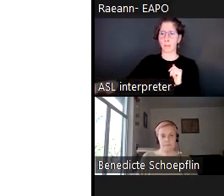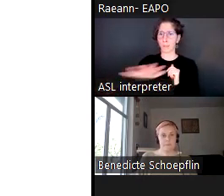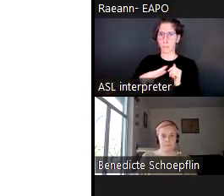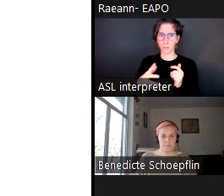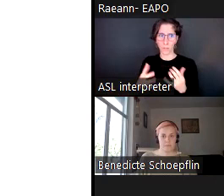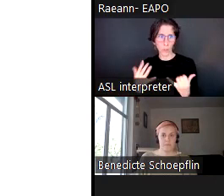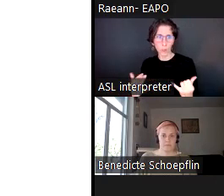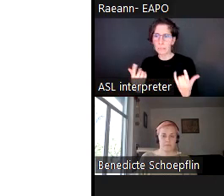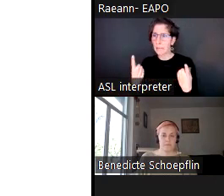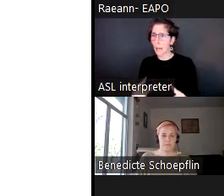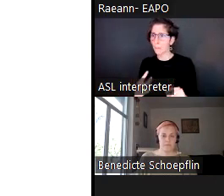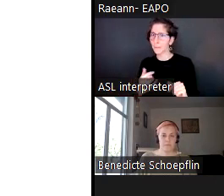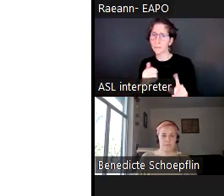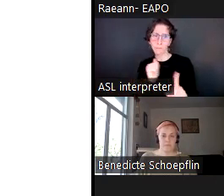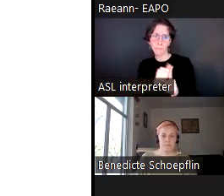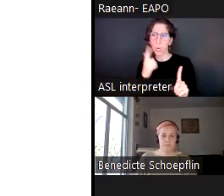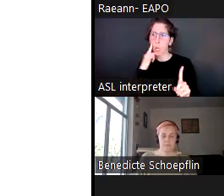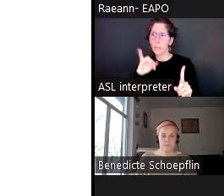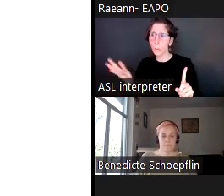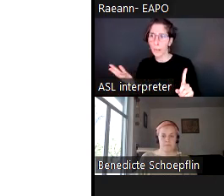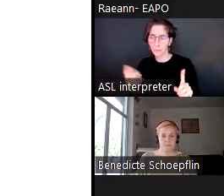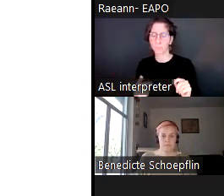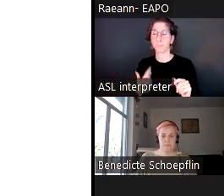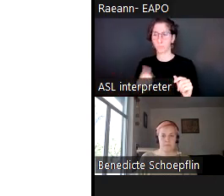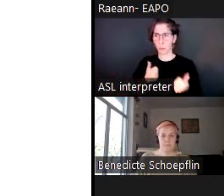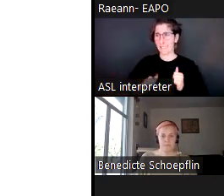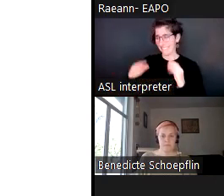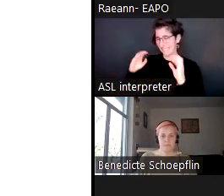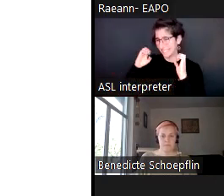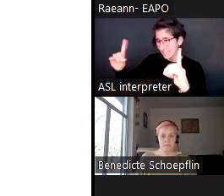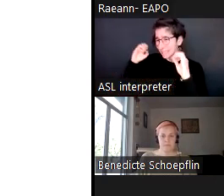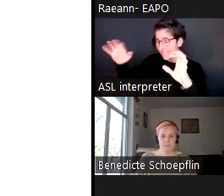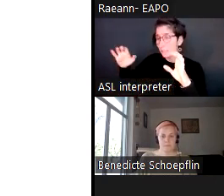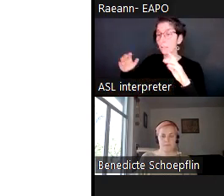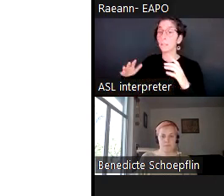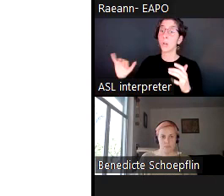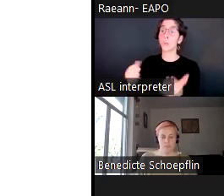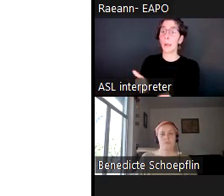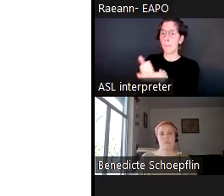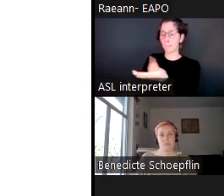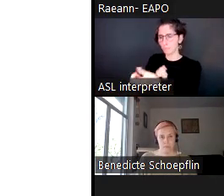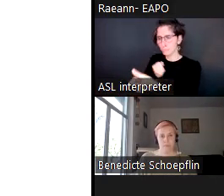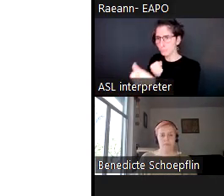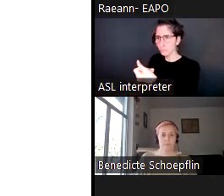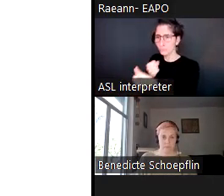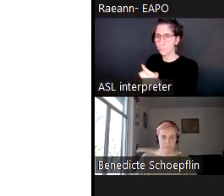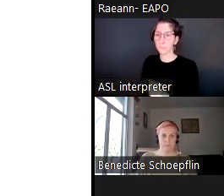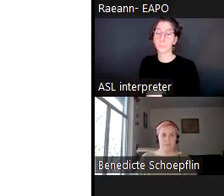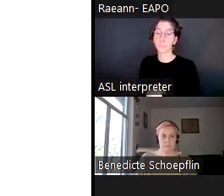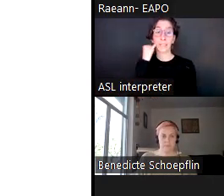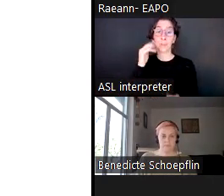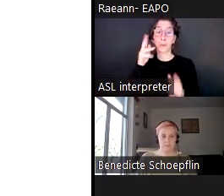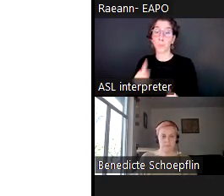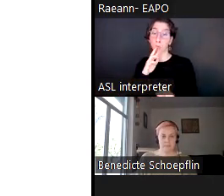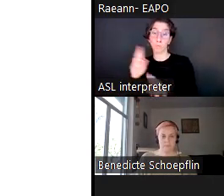And then we can also help them deal with it in various ways. You know what, when somebody reports it to us,